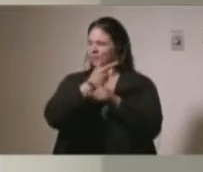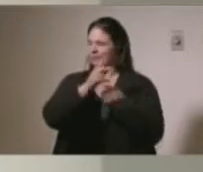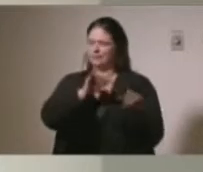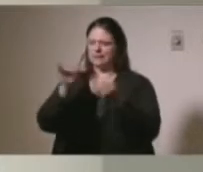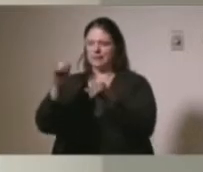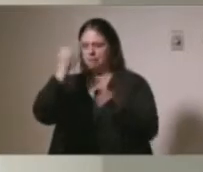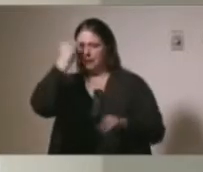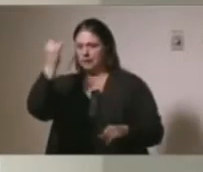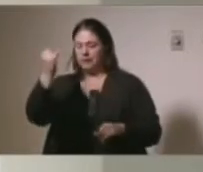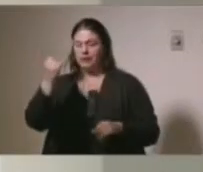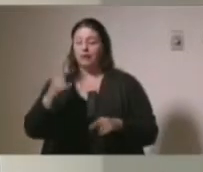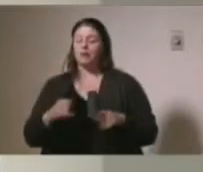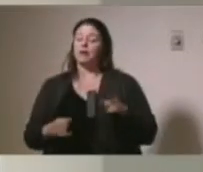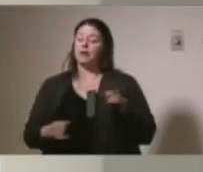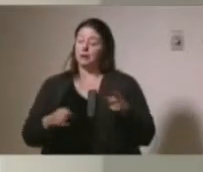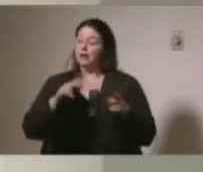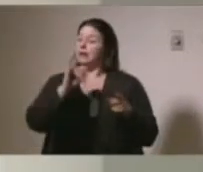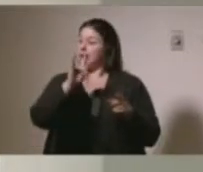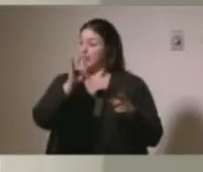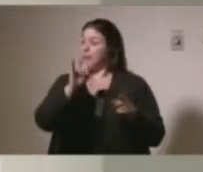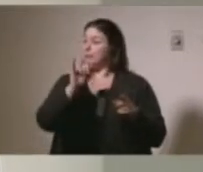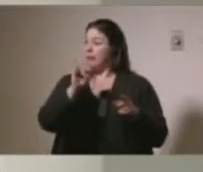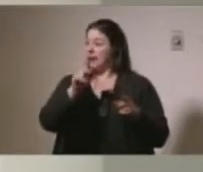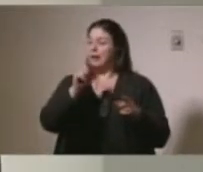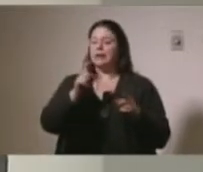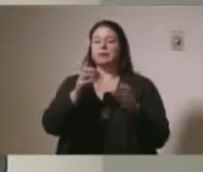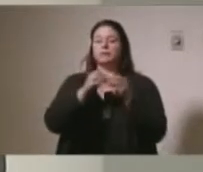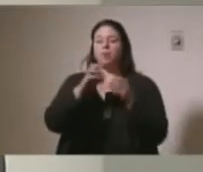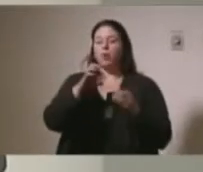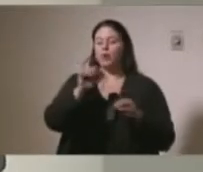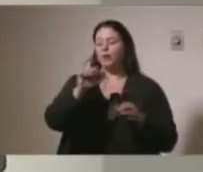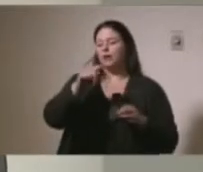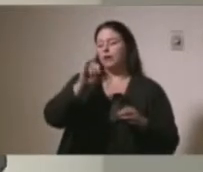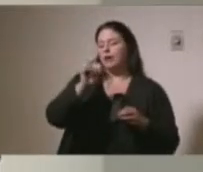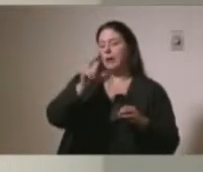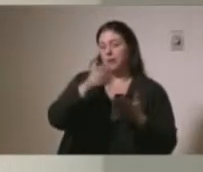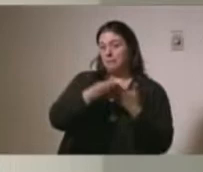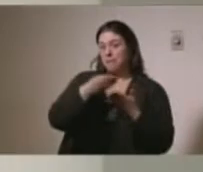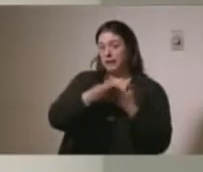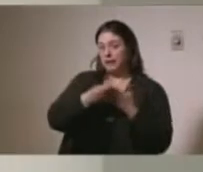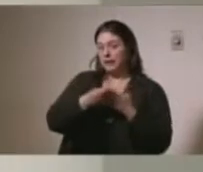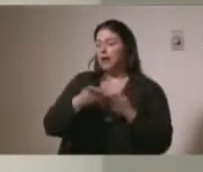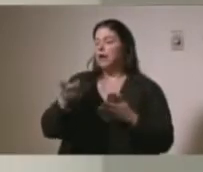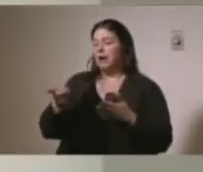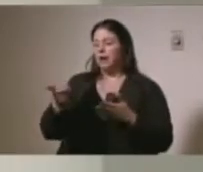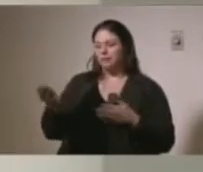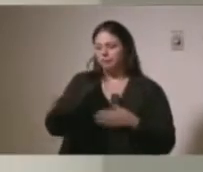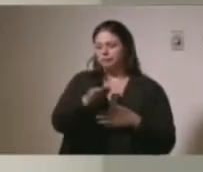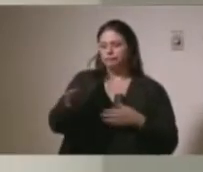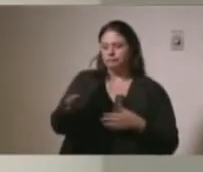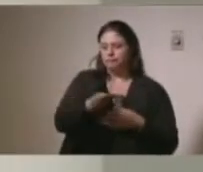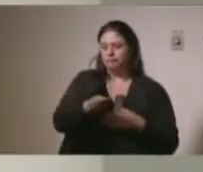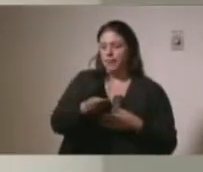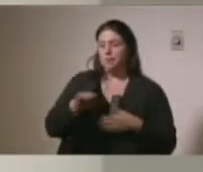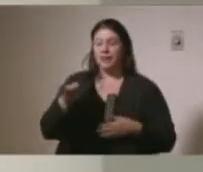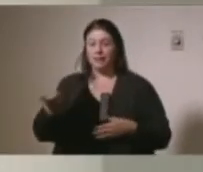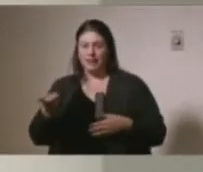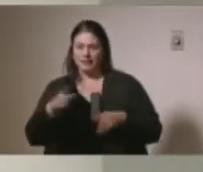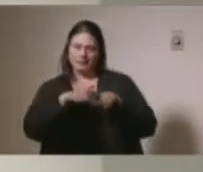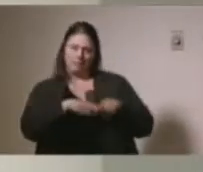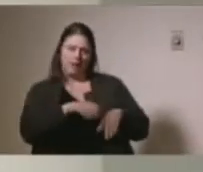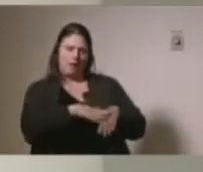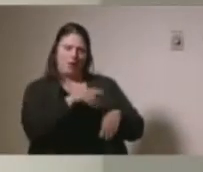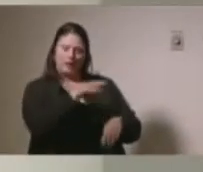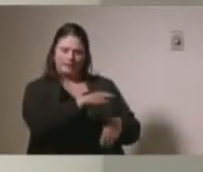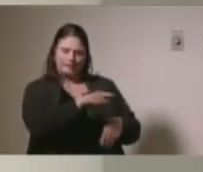Yes, Kiwibank needs more capital, and that is coming from Post, but Post needs Kiwibank, and it needs it